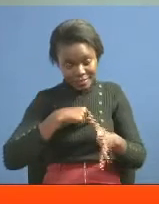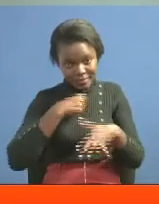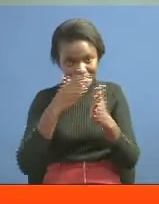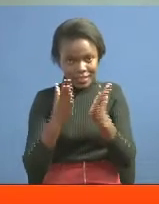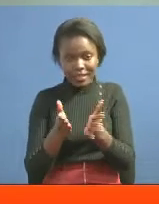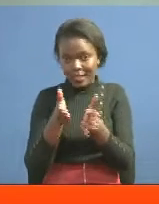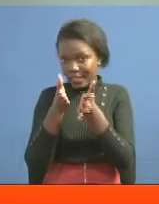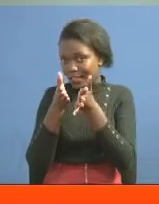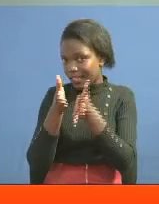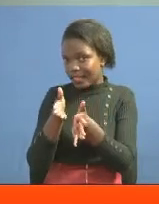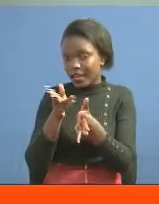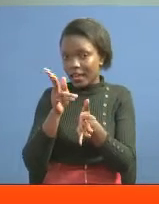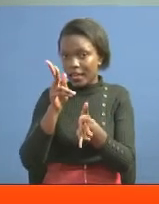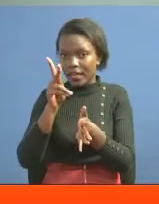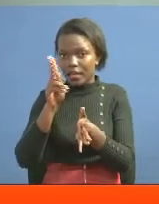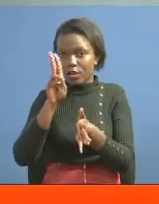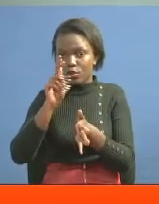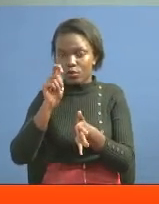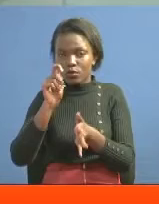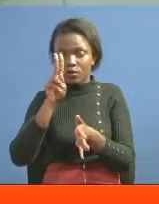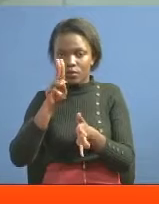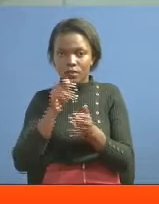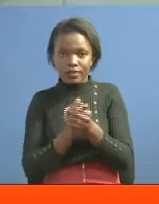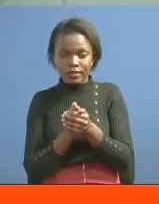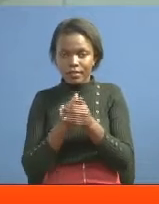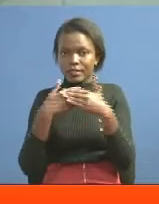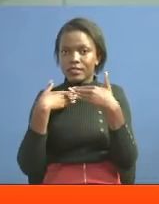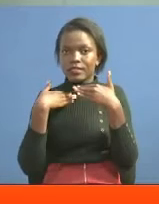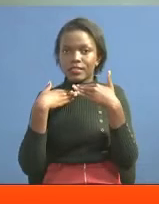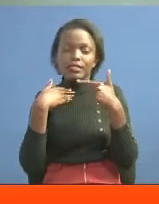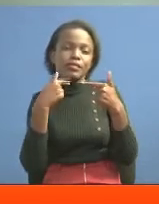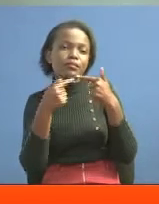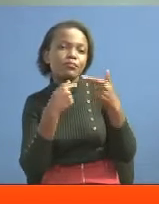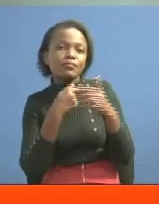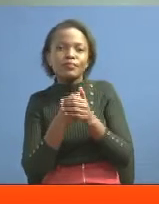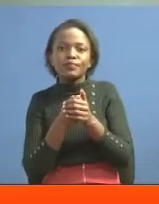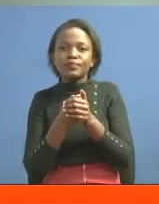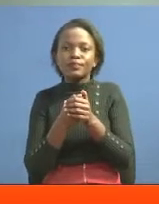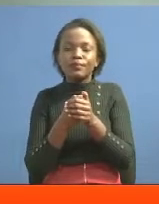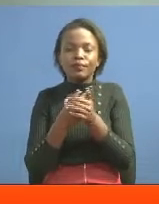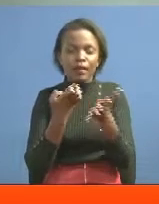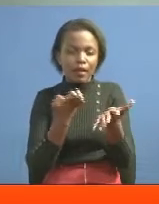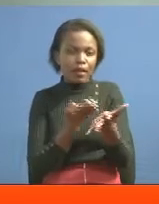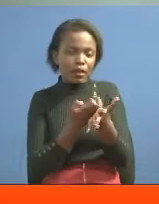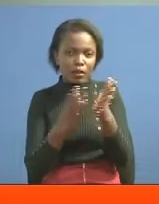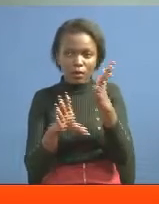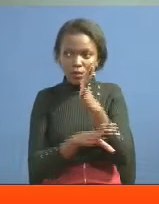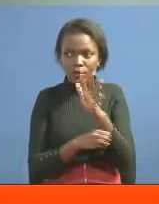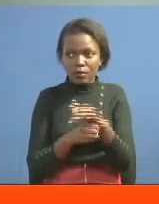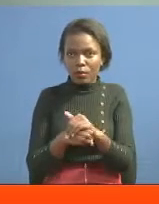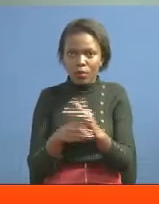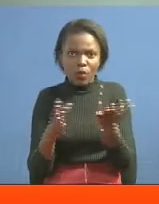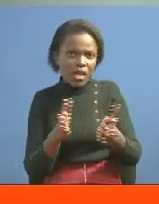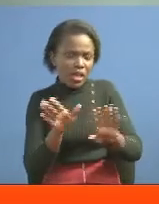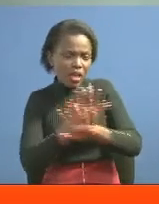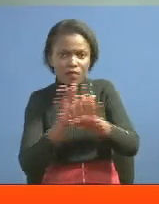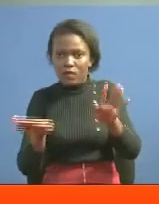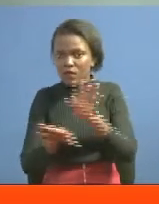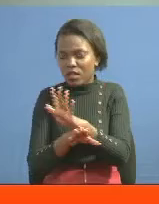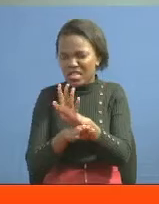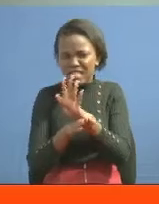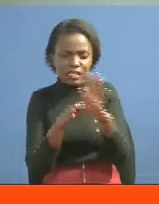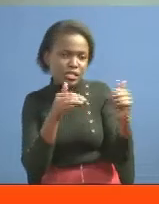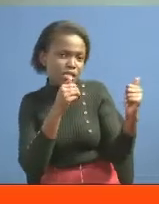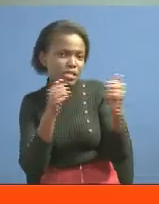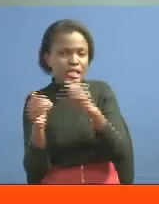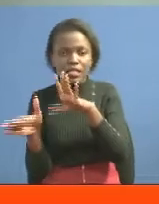on KUTV Primetime News, and we spoke about the economy of the country in a time when everything was seemingly shaken